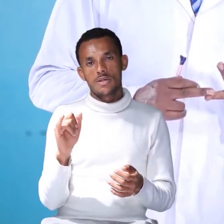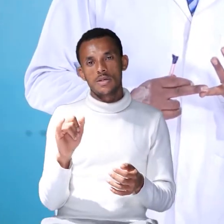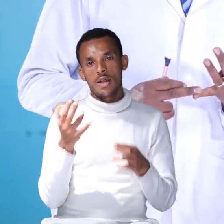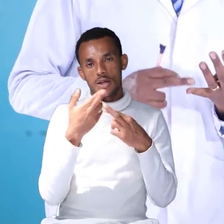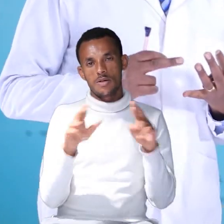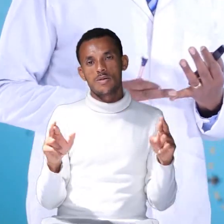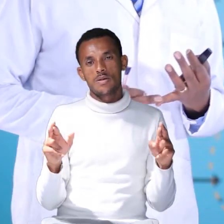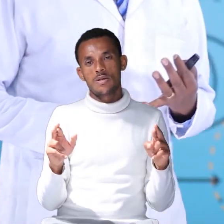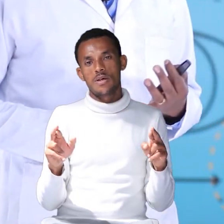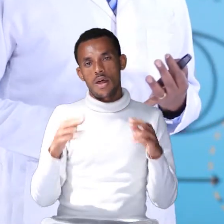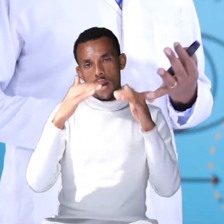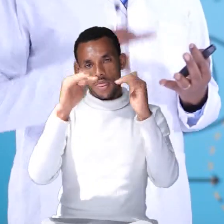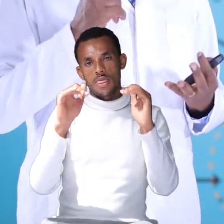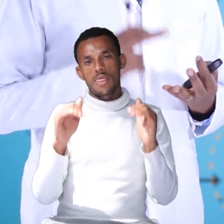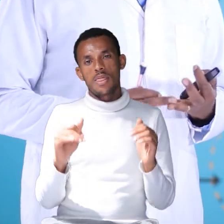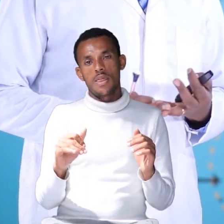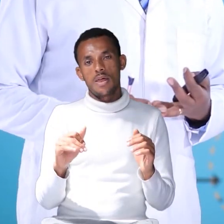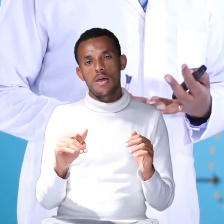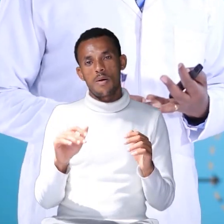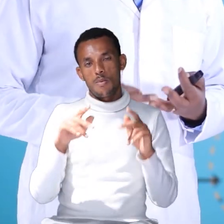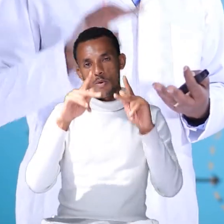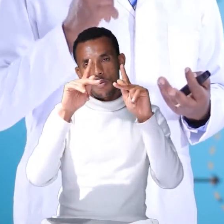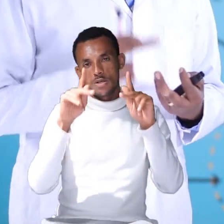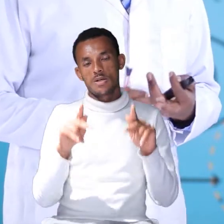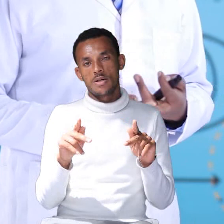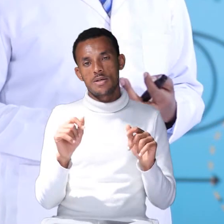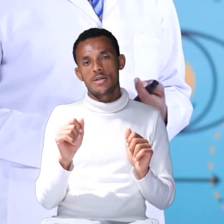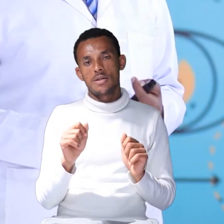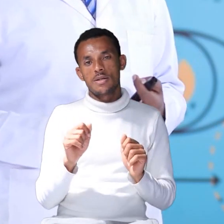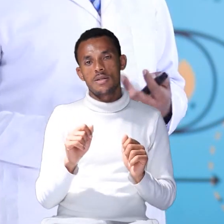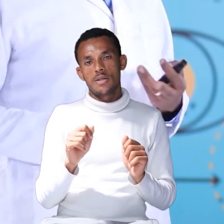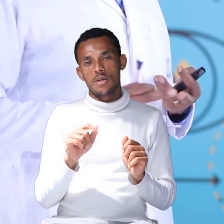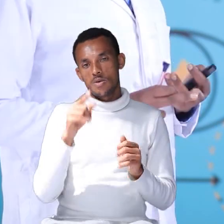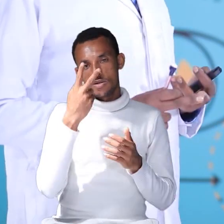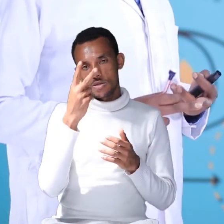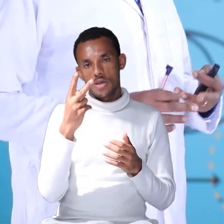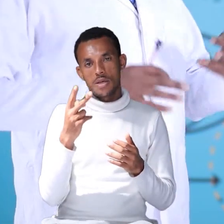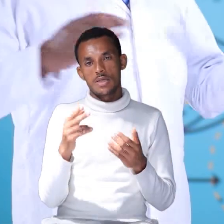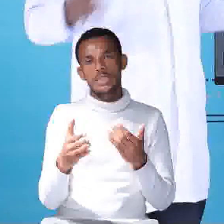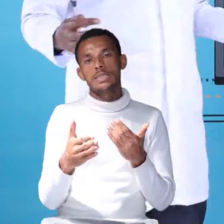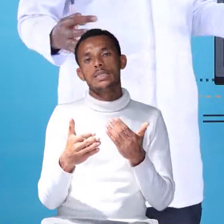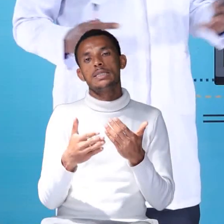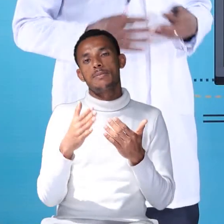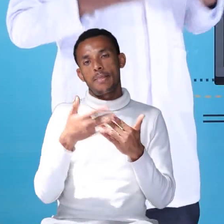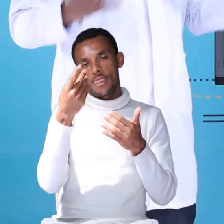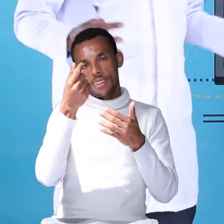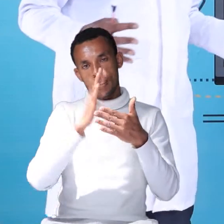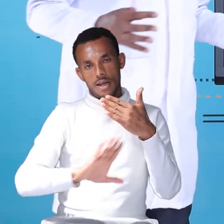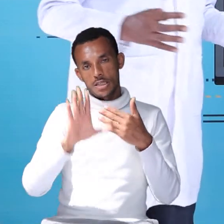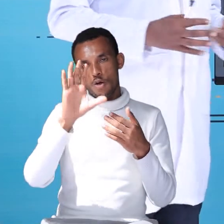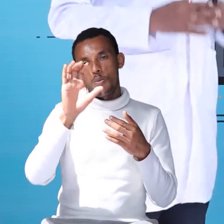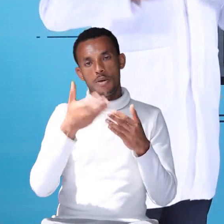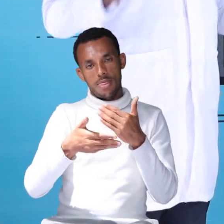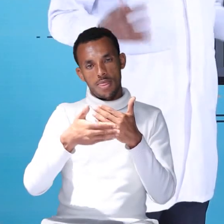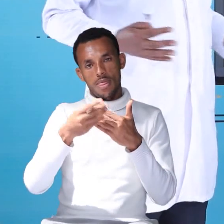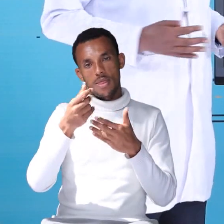the terms ratio, rate, proportion. We have simple interest, compound